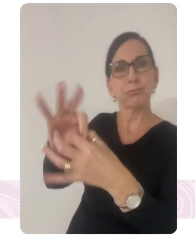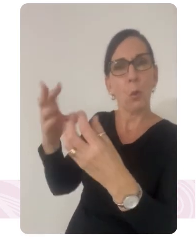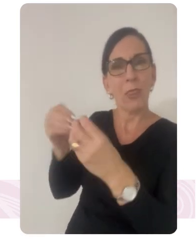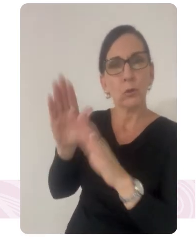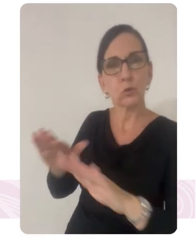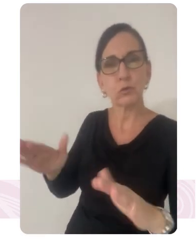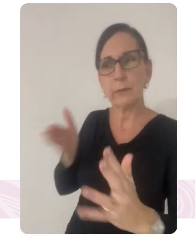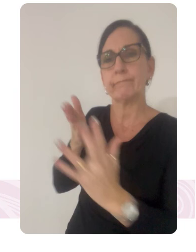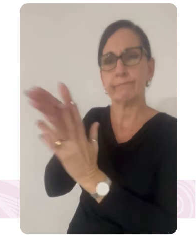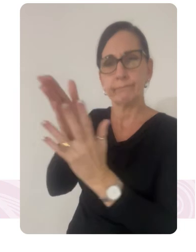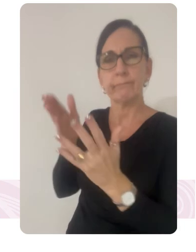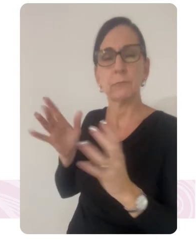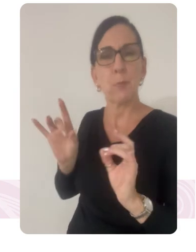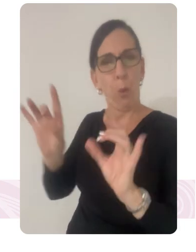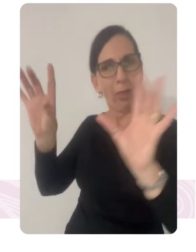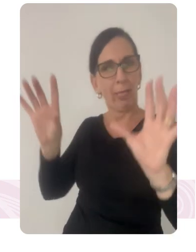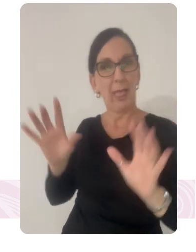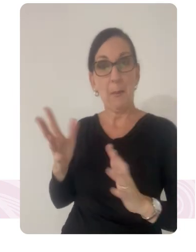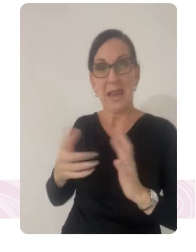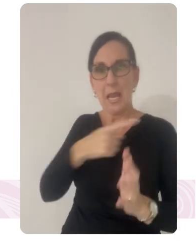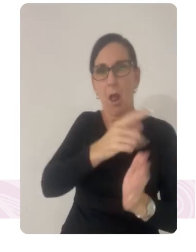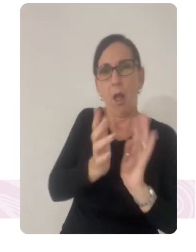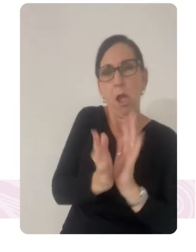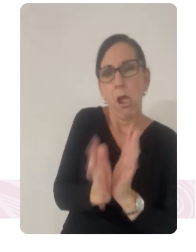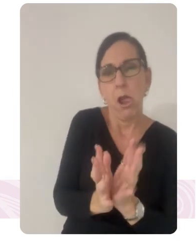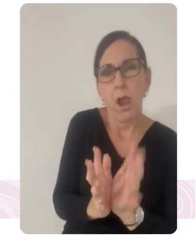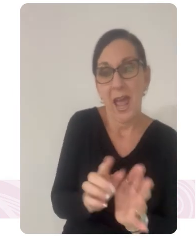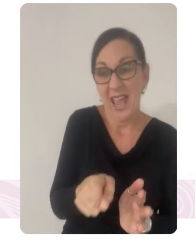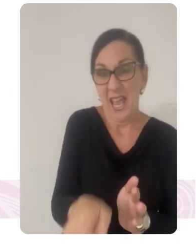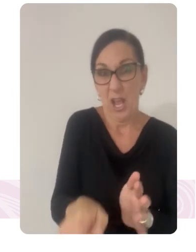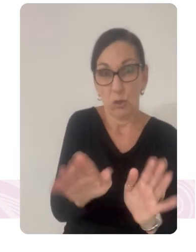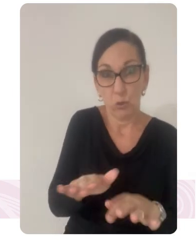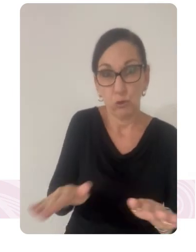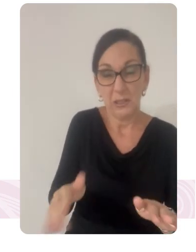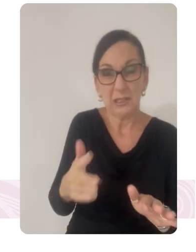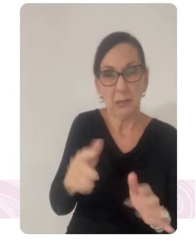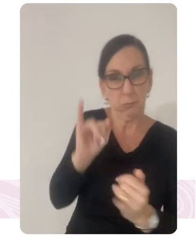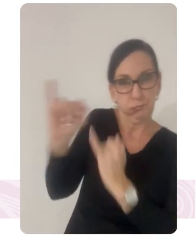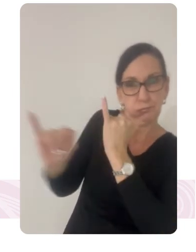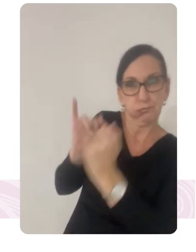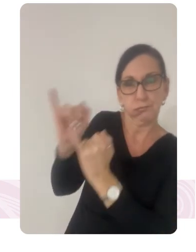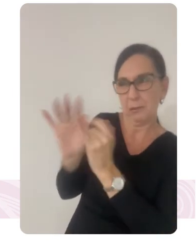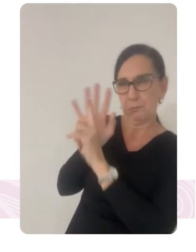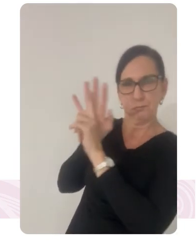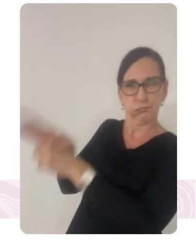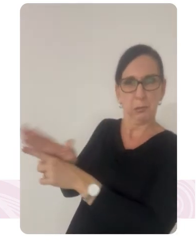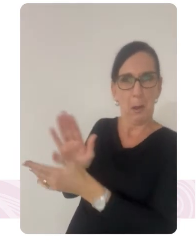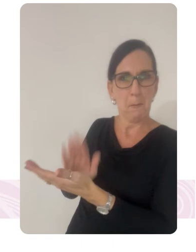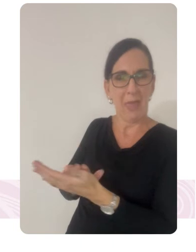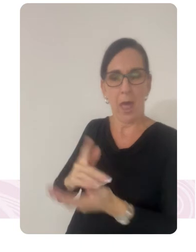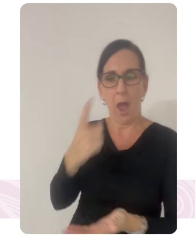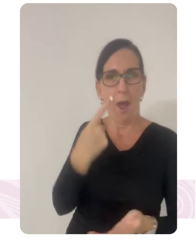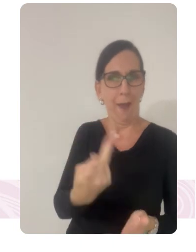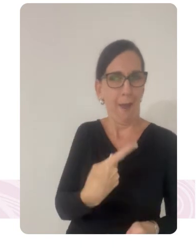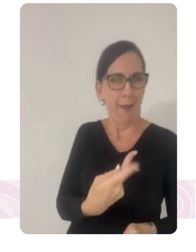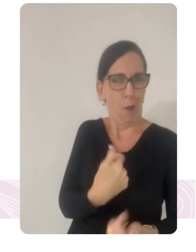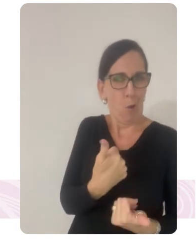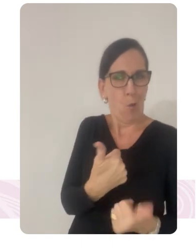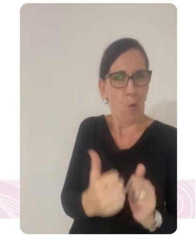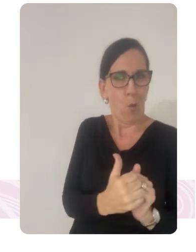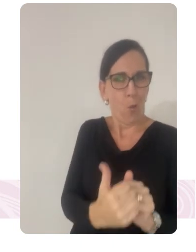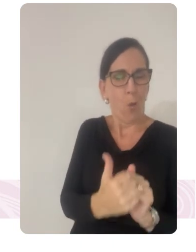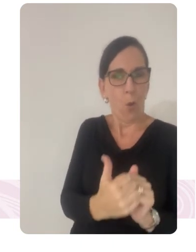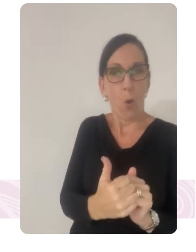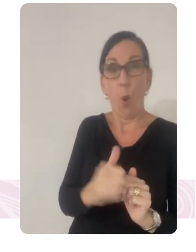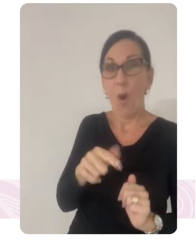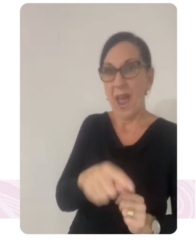her children. This can be done by coercing the children to be their ally and putting down their mother and/or using the